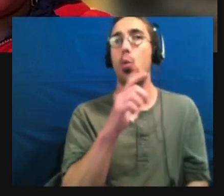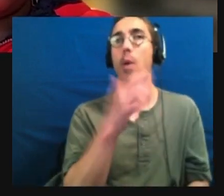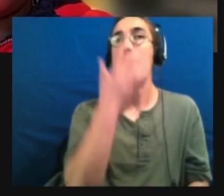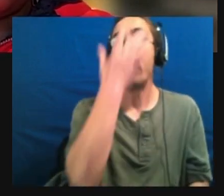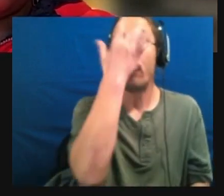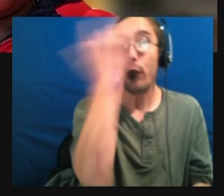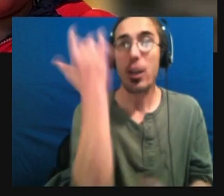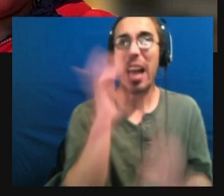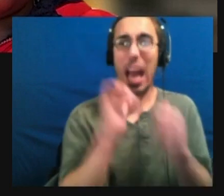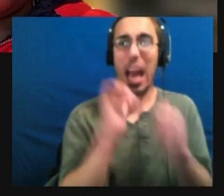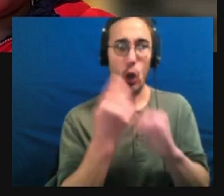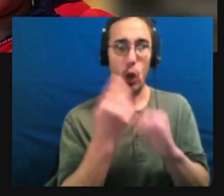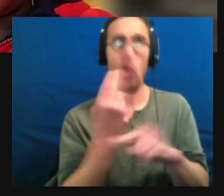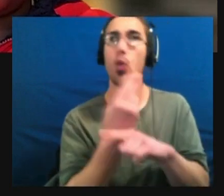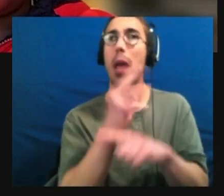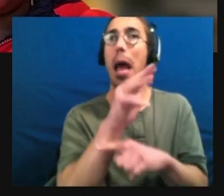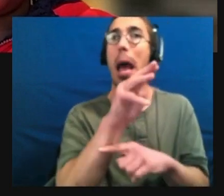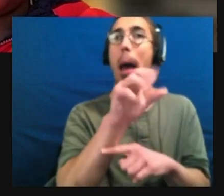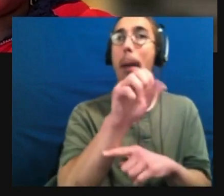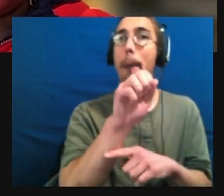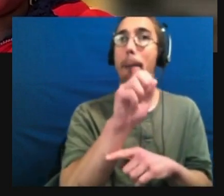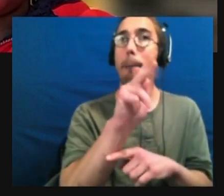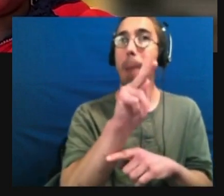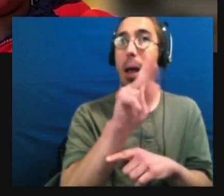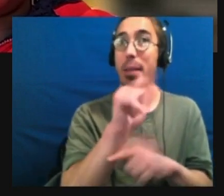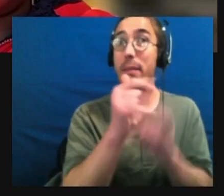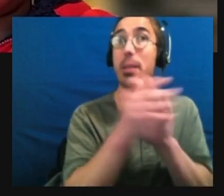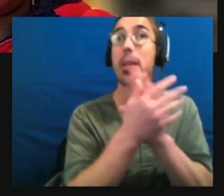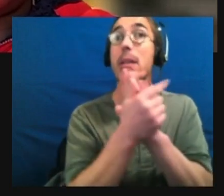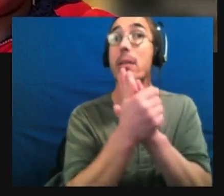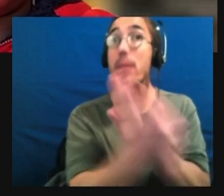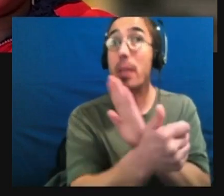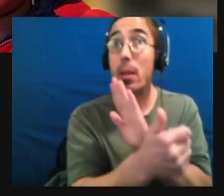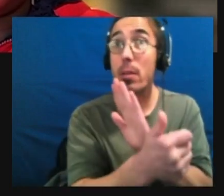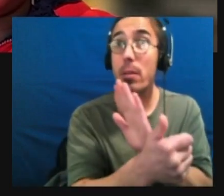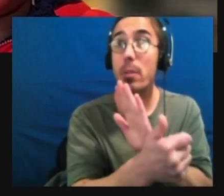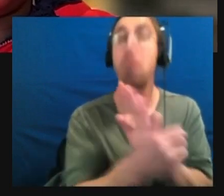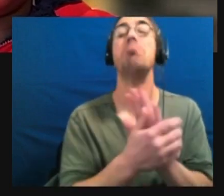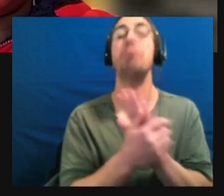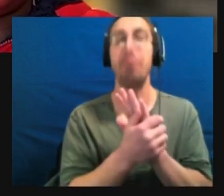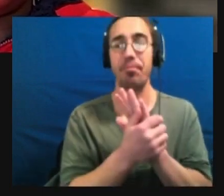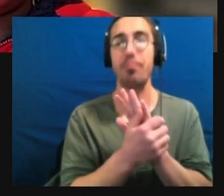going to respond to this question.